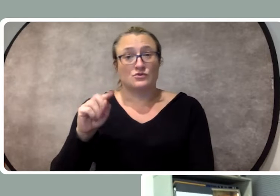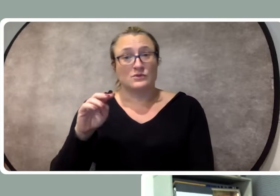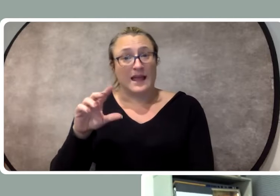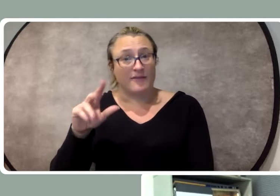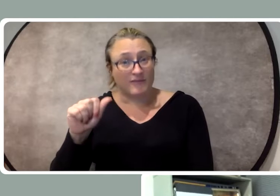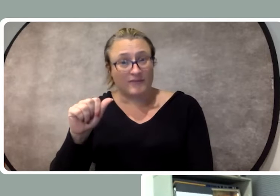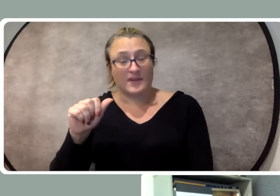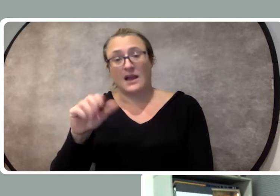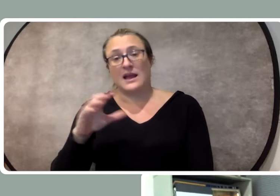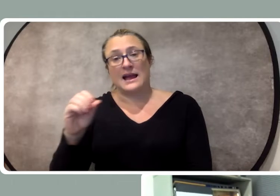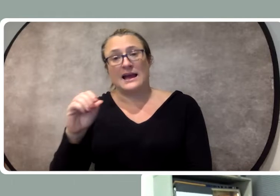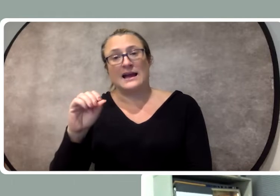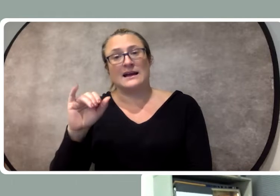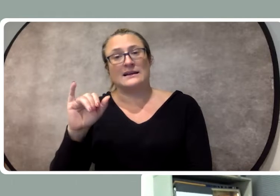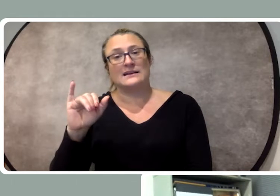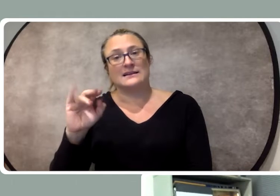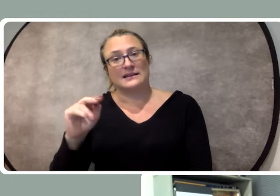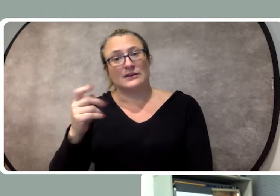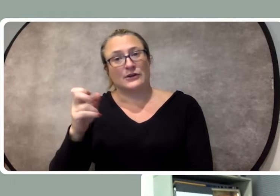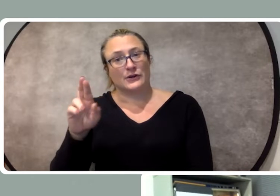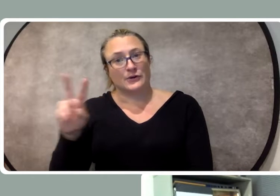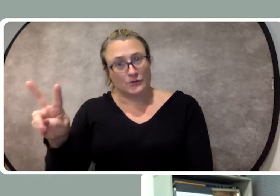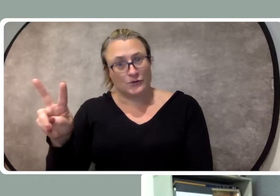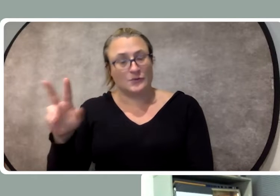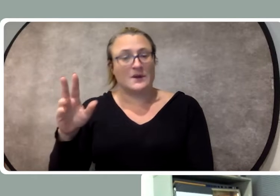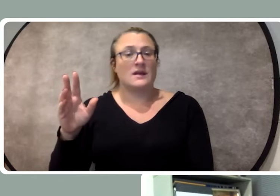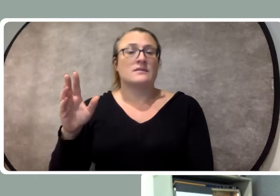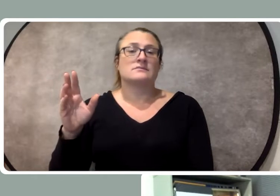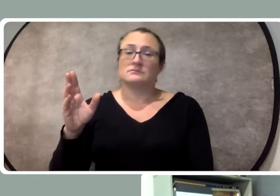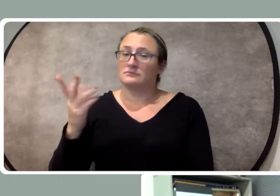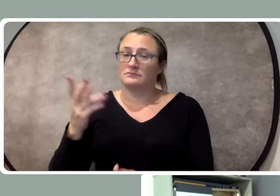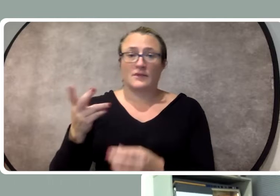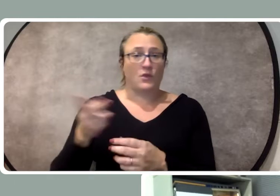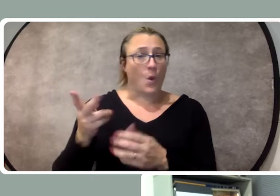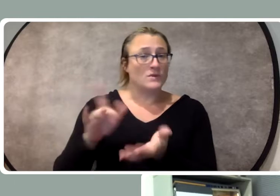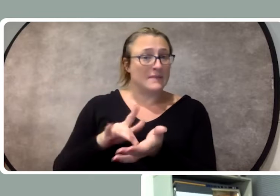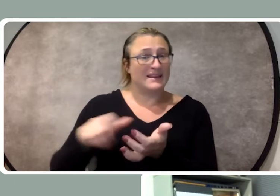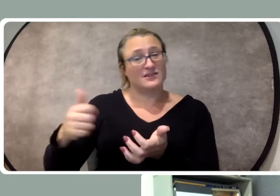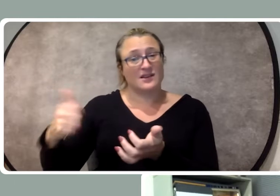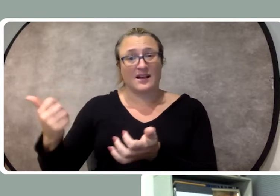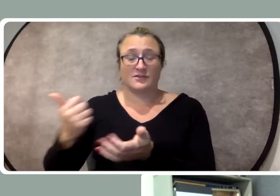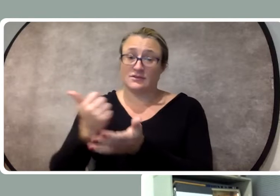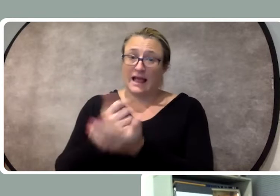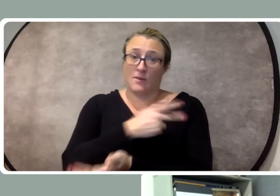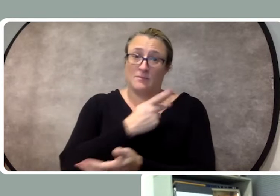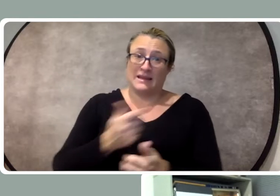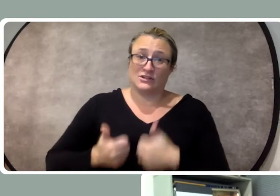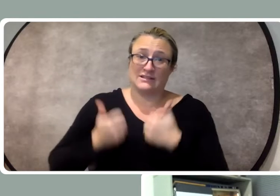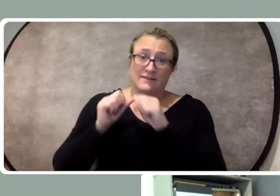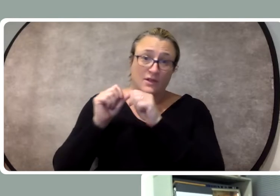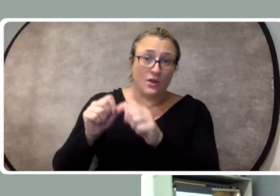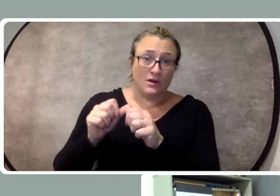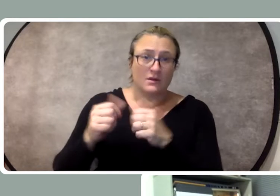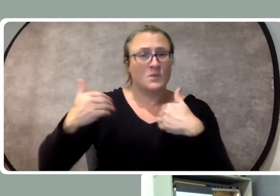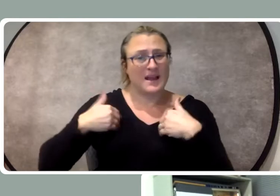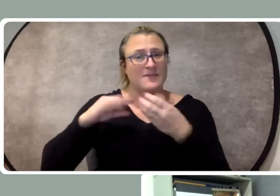Enhertu. And these medications are leading to patients living longer. And so those numbers are available.